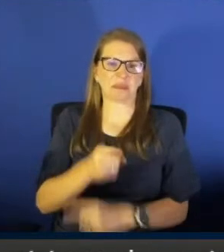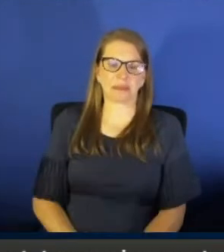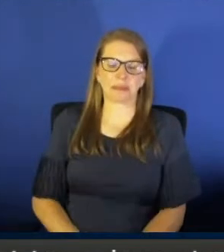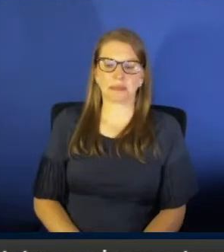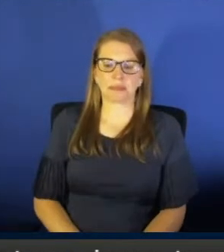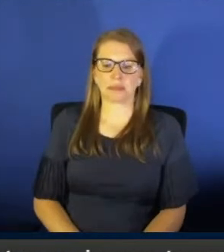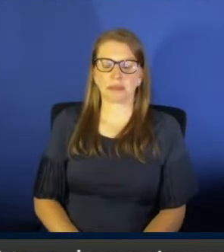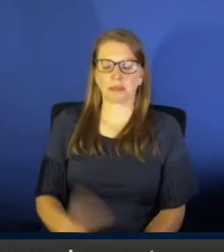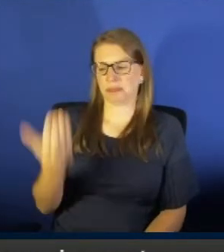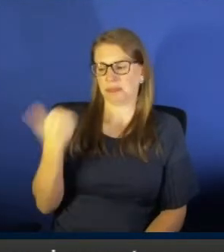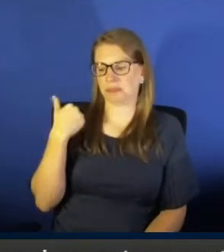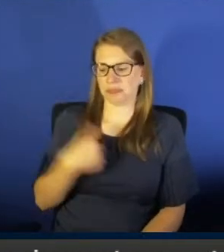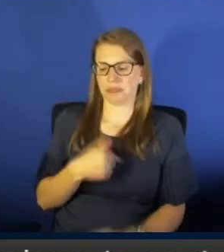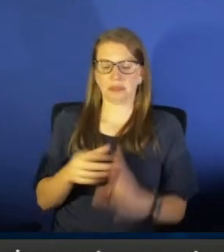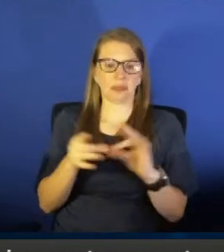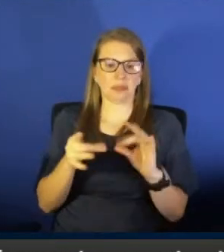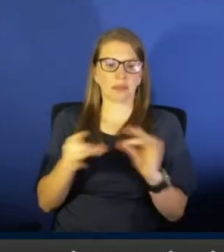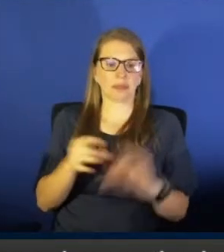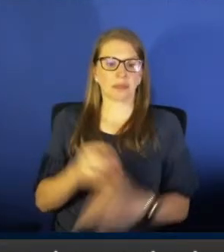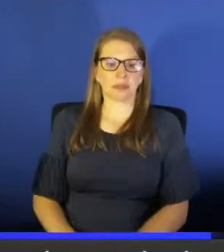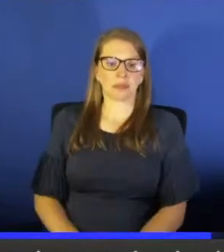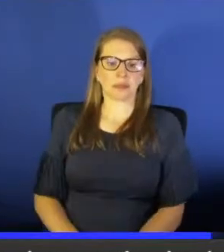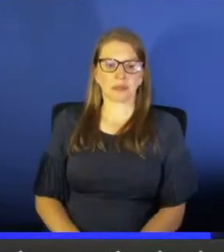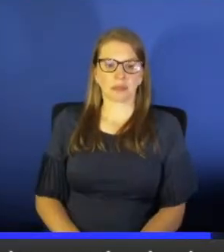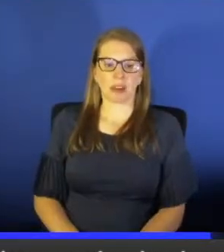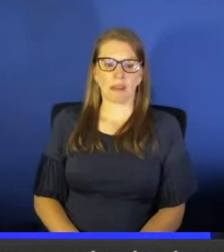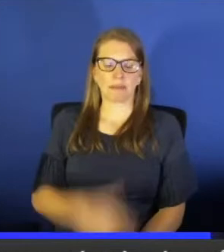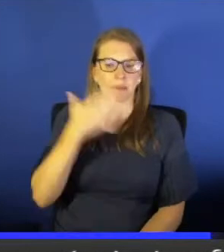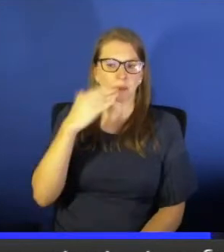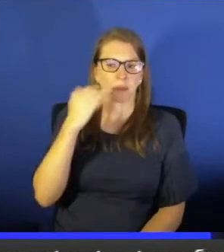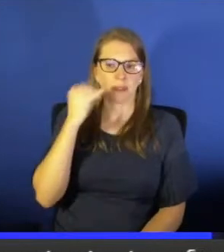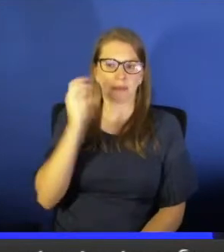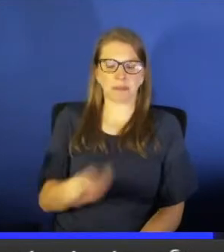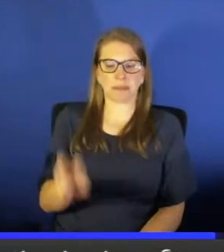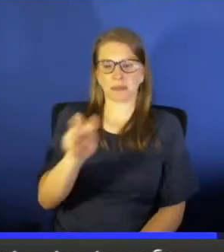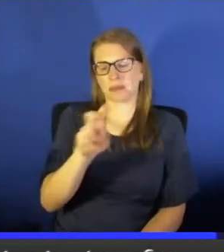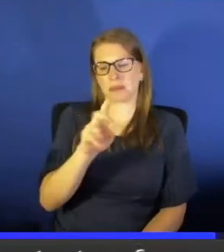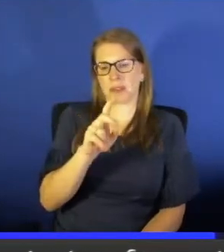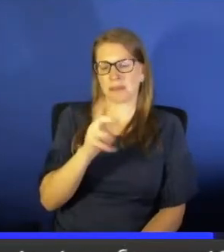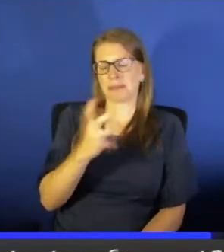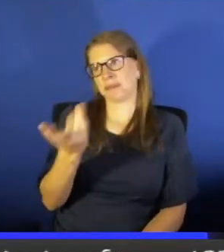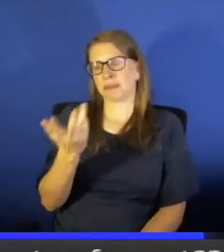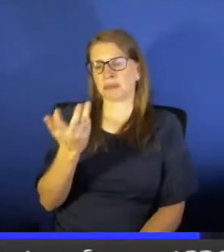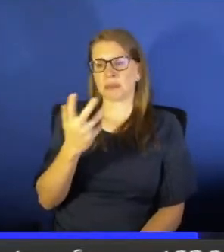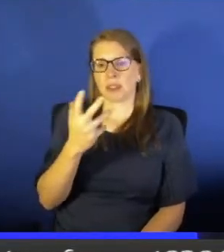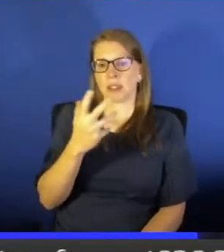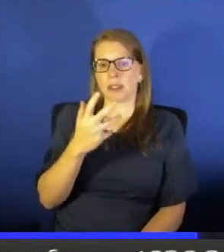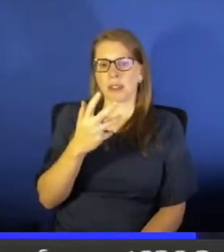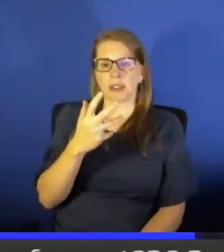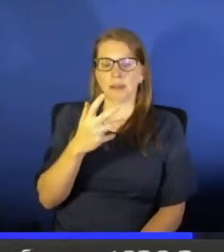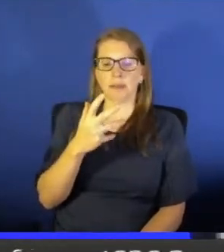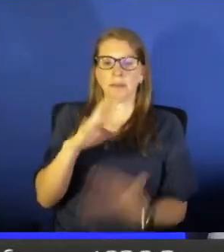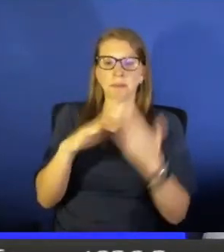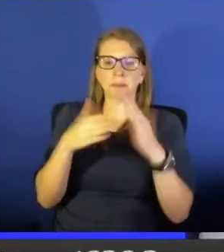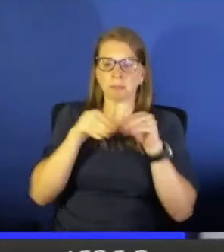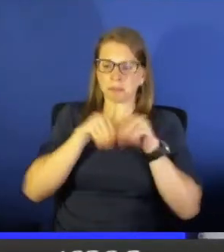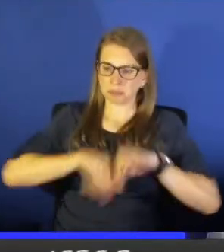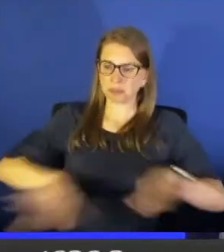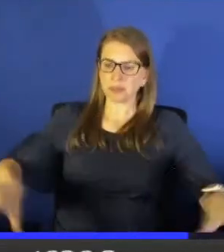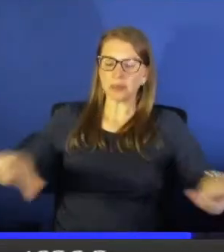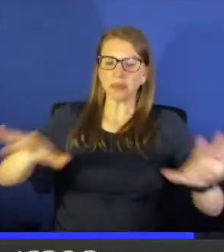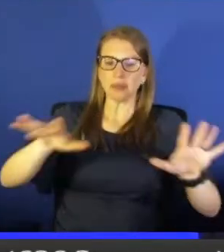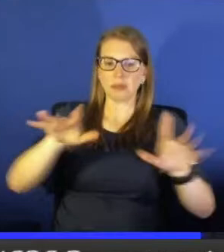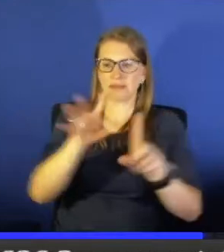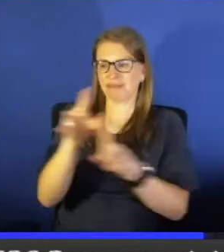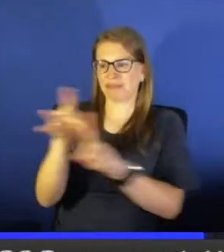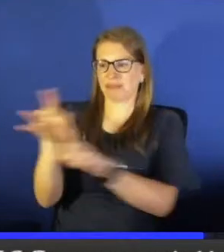that I don't know that travel truly spread. When you have widespread community transmission, is travel really going to be a risk? What